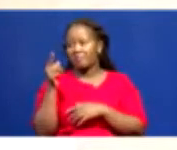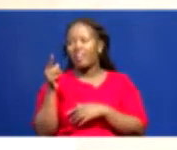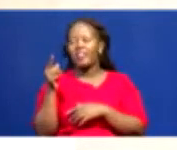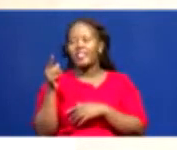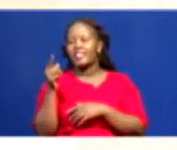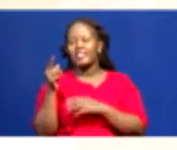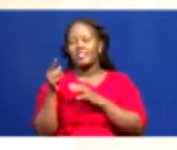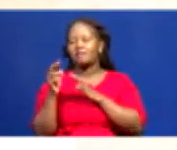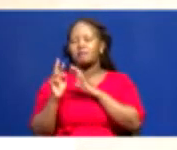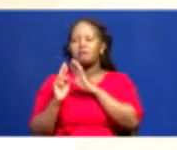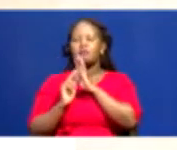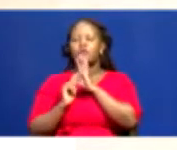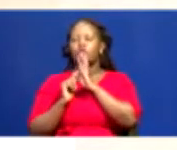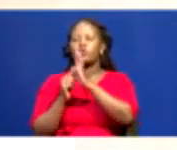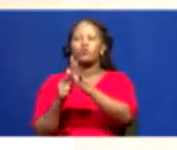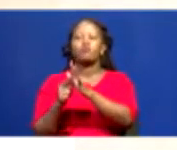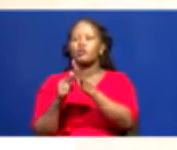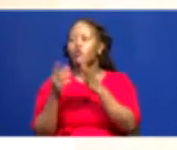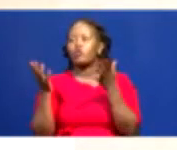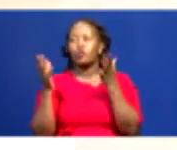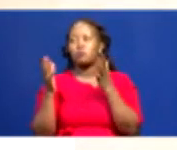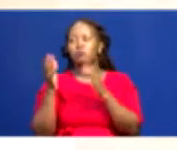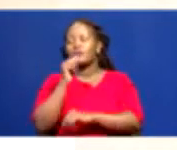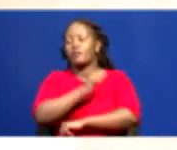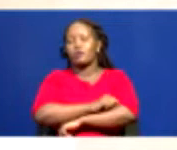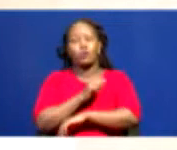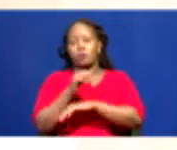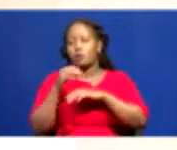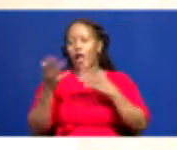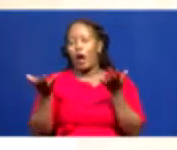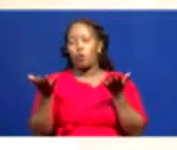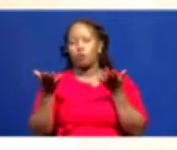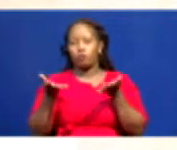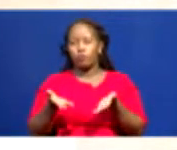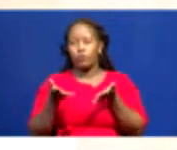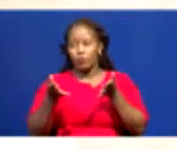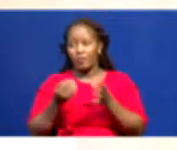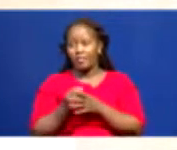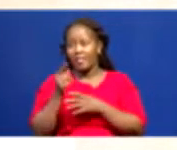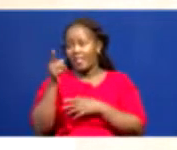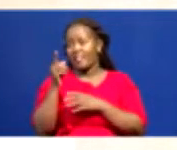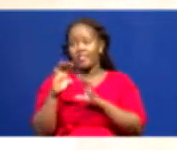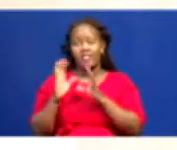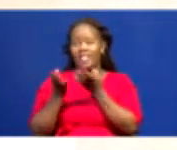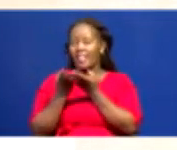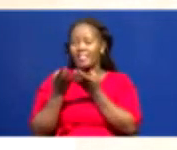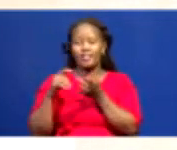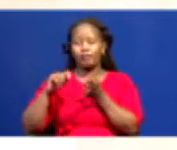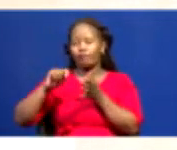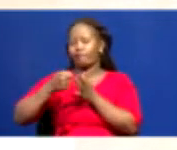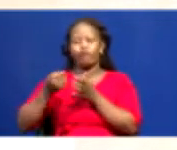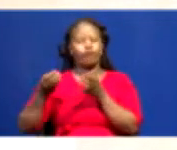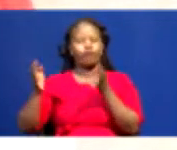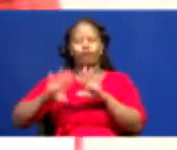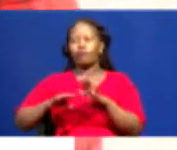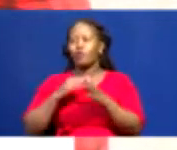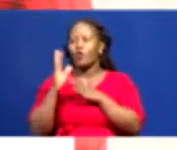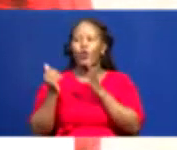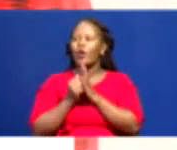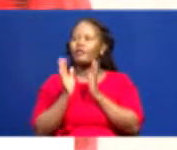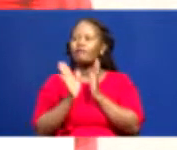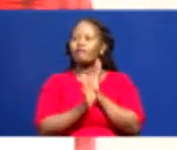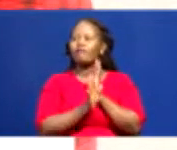a representation of how schools look today. This is a class that has been closed, and all this block, all the